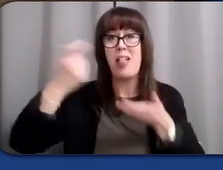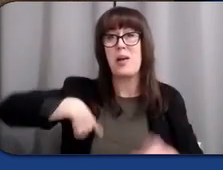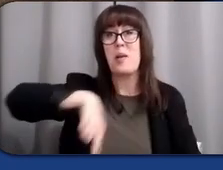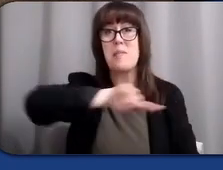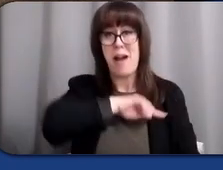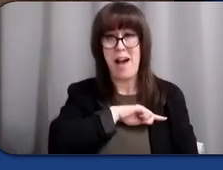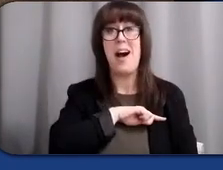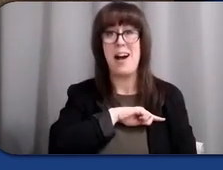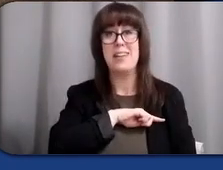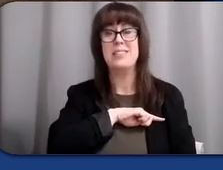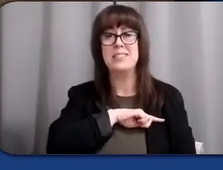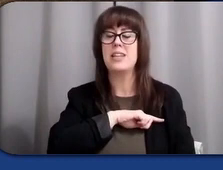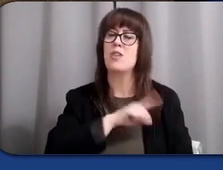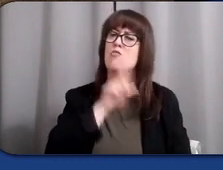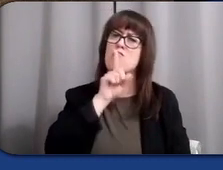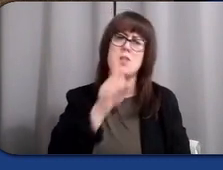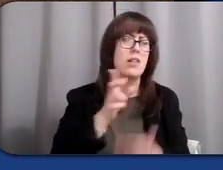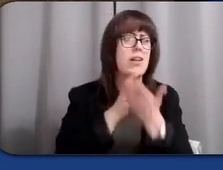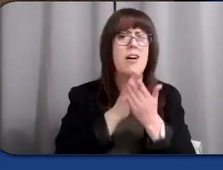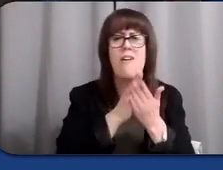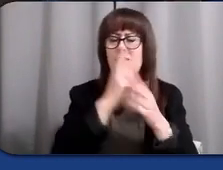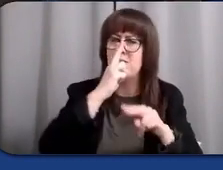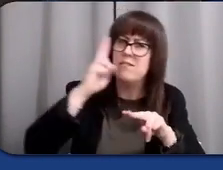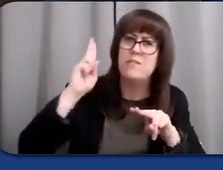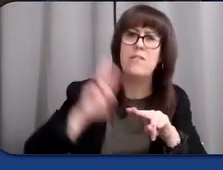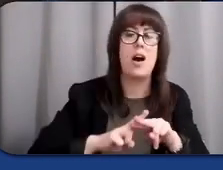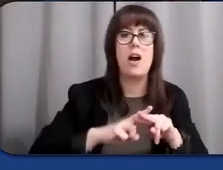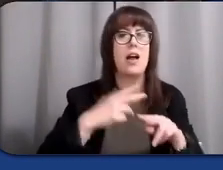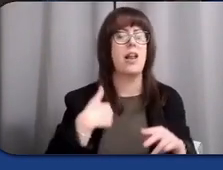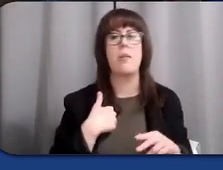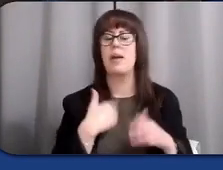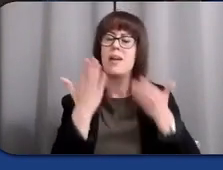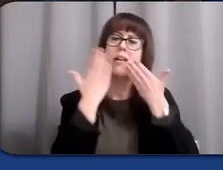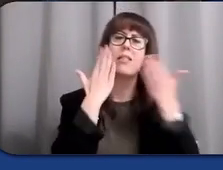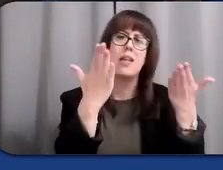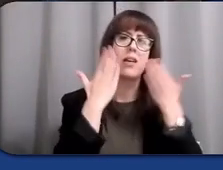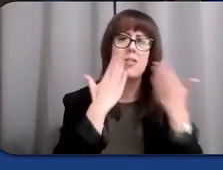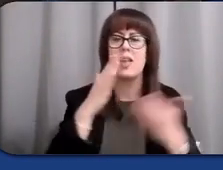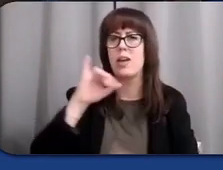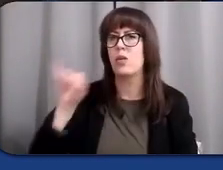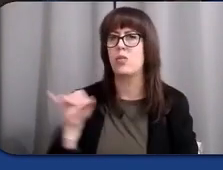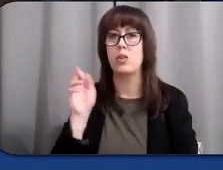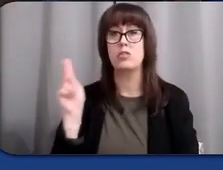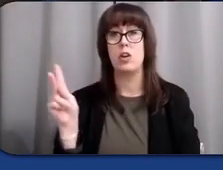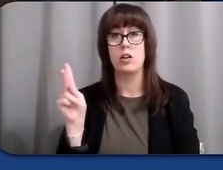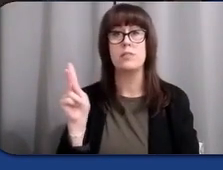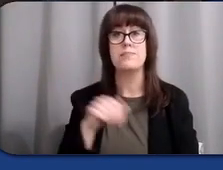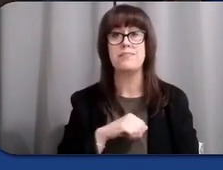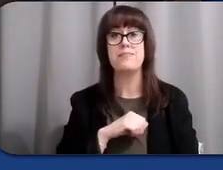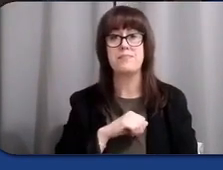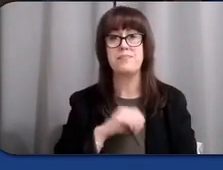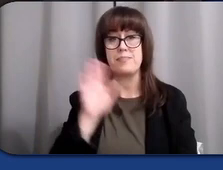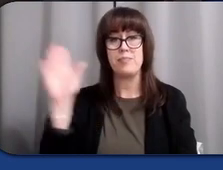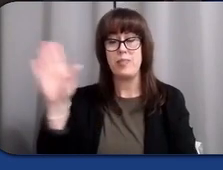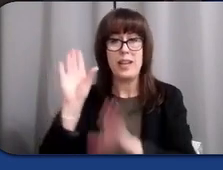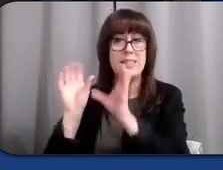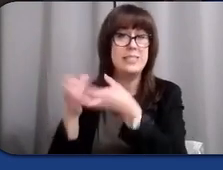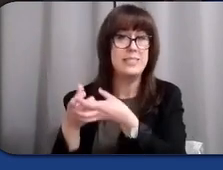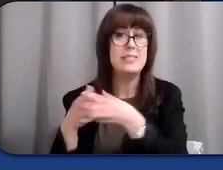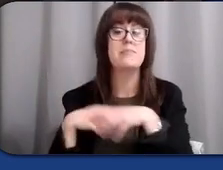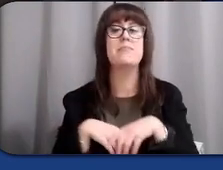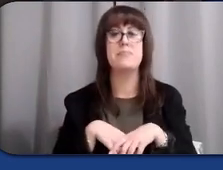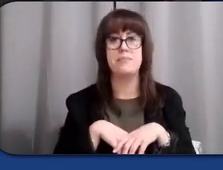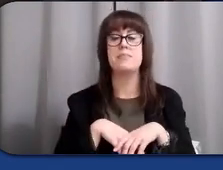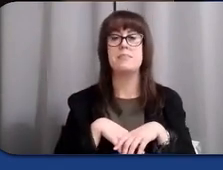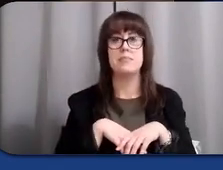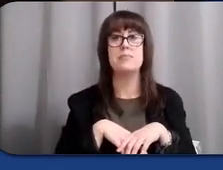And I can't thank Jock and his school enough. And just purely on that personal note, I've been fully invested, and